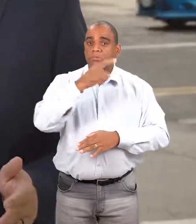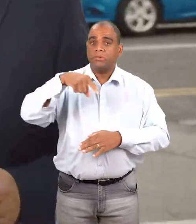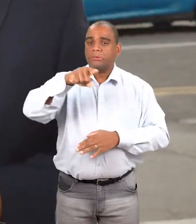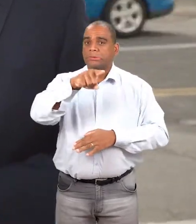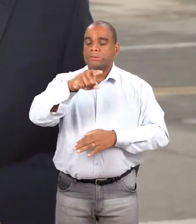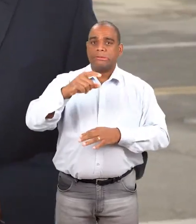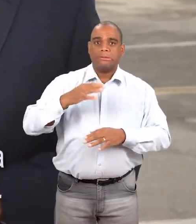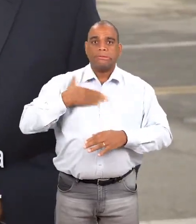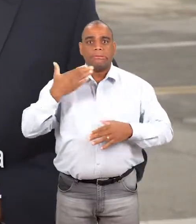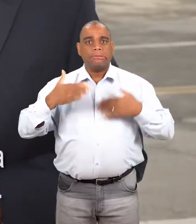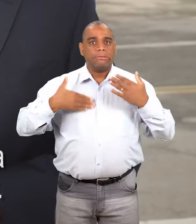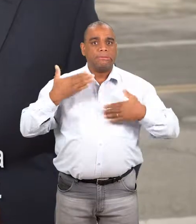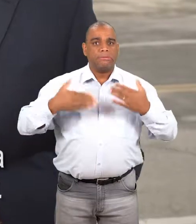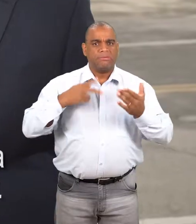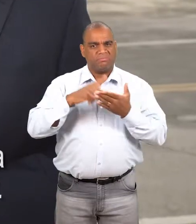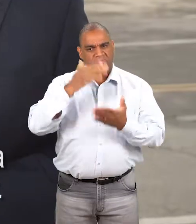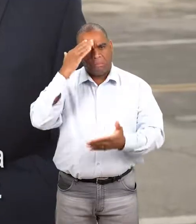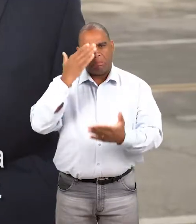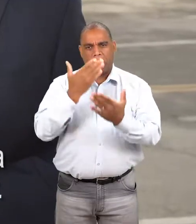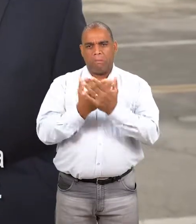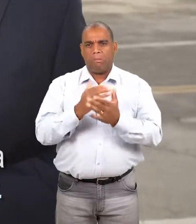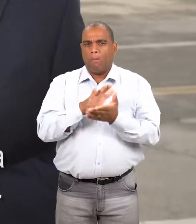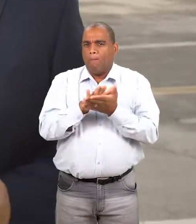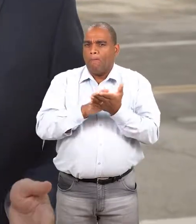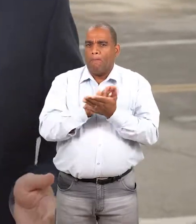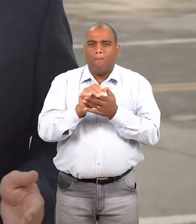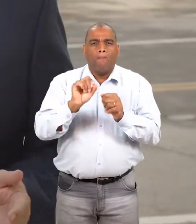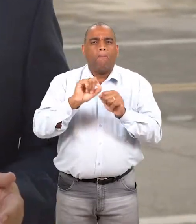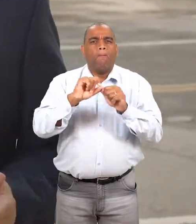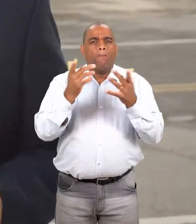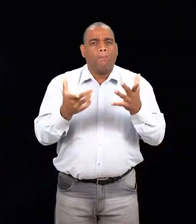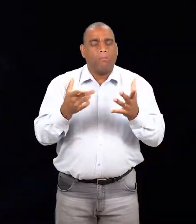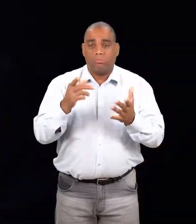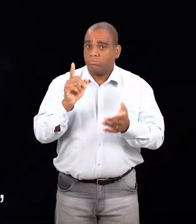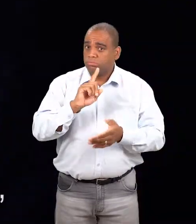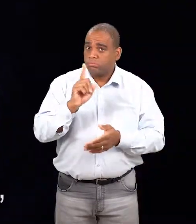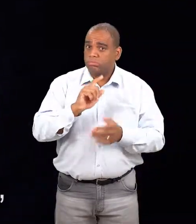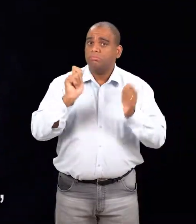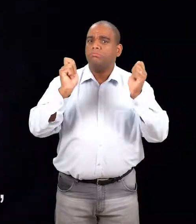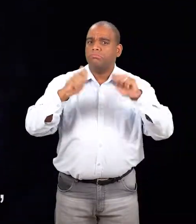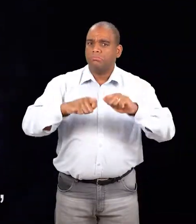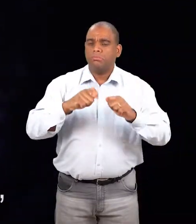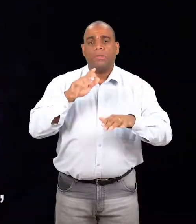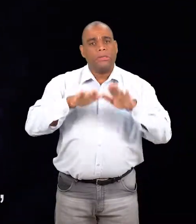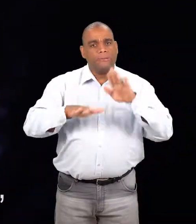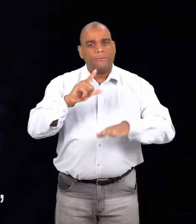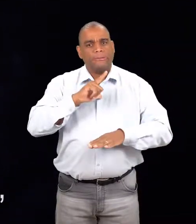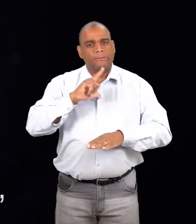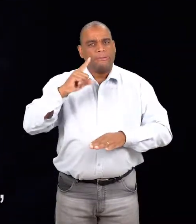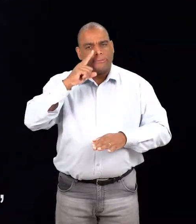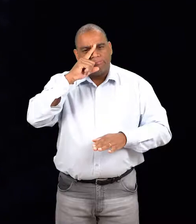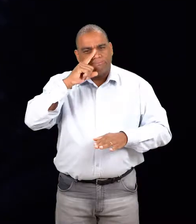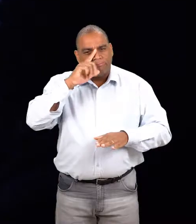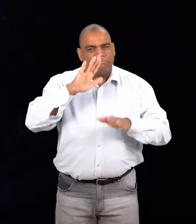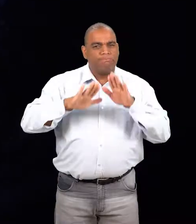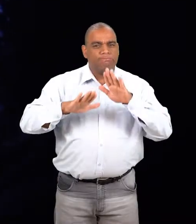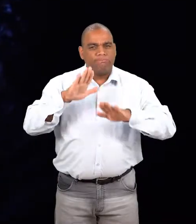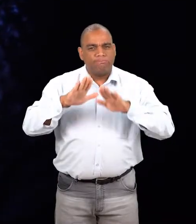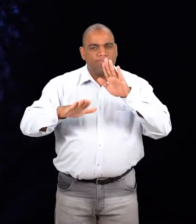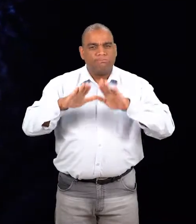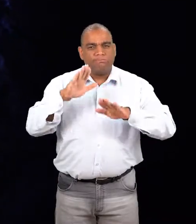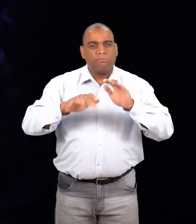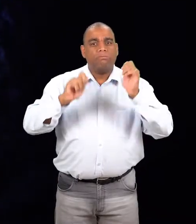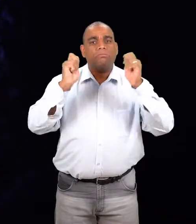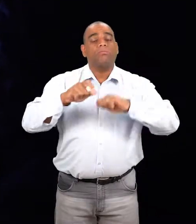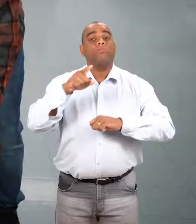many people assume they can't do anything to prepare or respond, but that's not true. As dangerous as these situations are, there are things you and